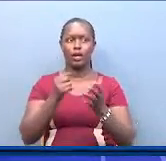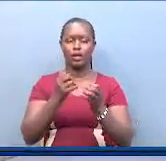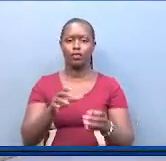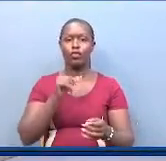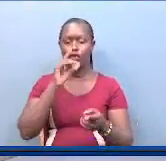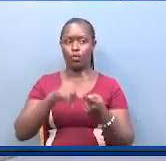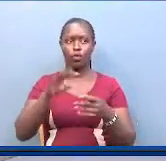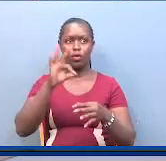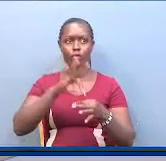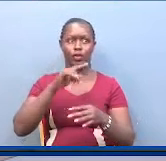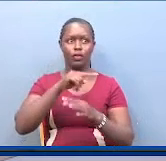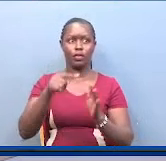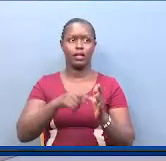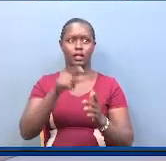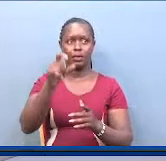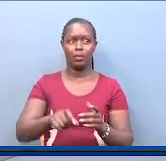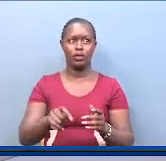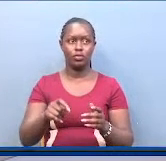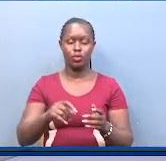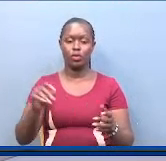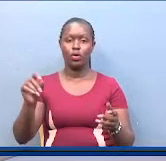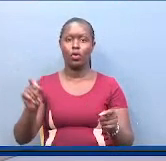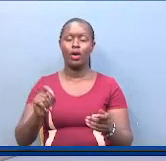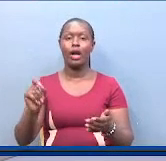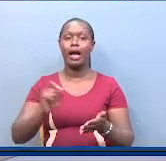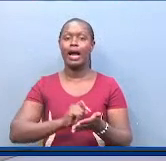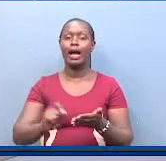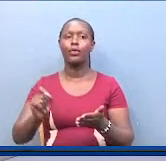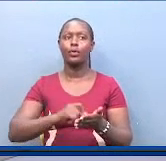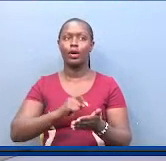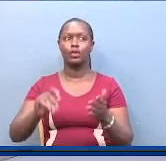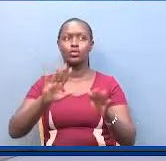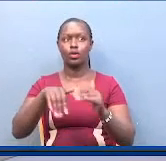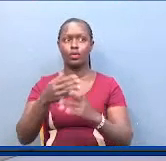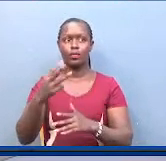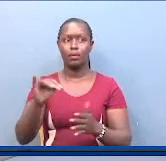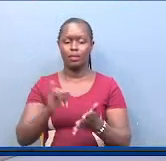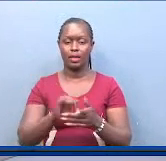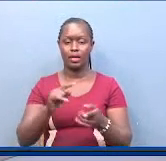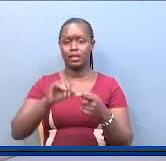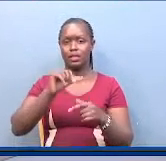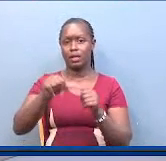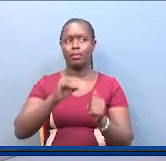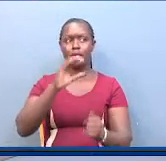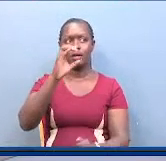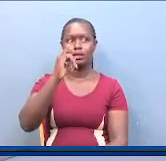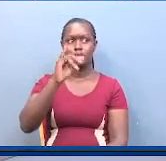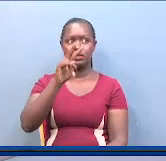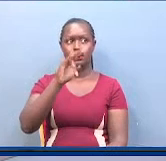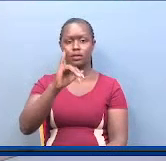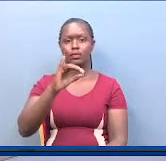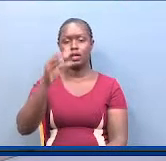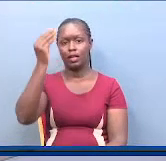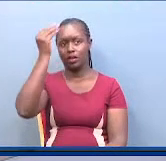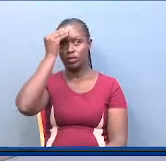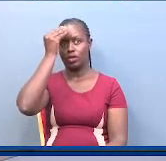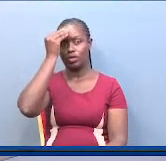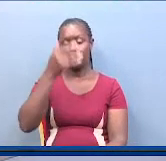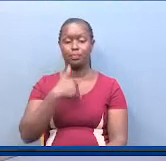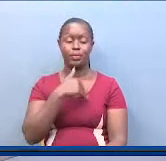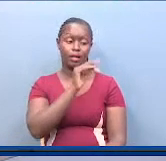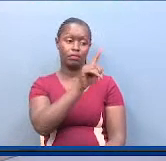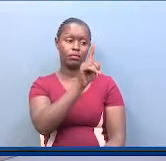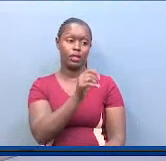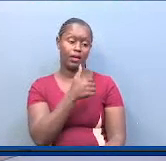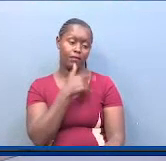for this person, cancel all of them. And you know that will be a spoiled vote. Julia, it's a question of civic education in this country. Fair enough. Yes. Julia, let me ask you this.